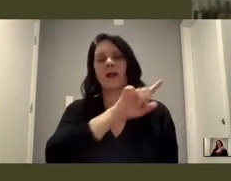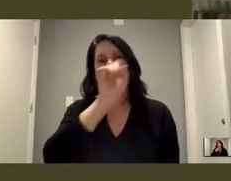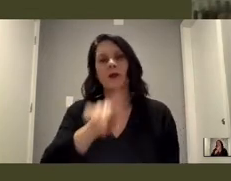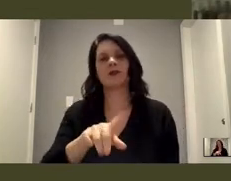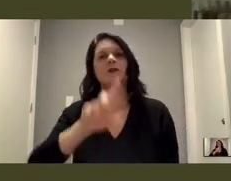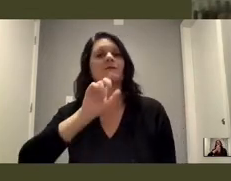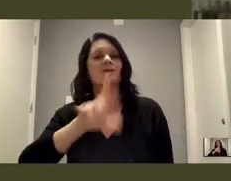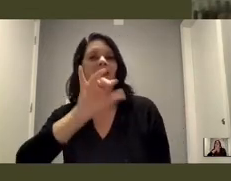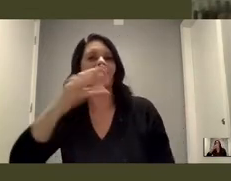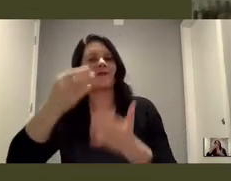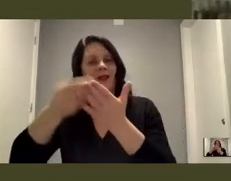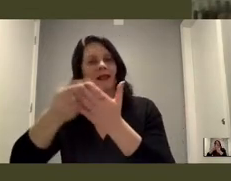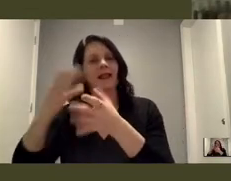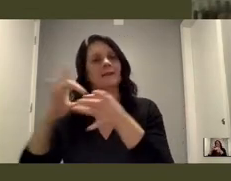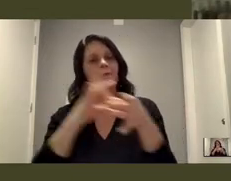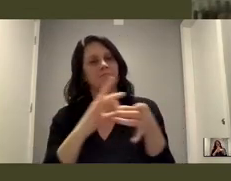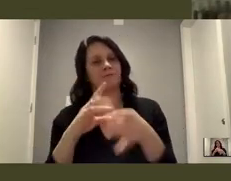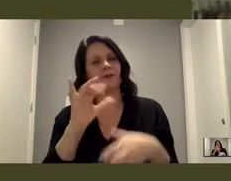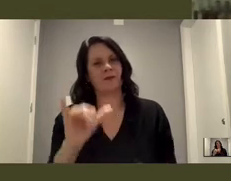come.